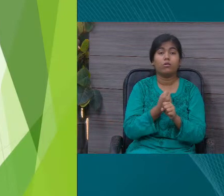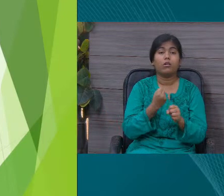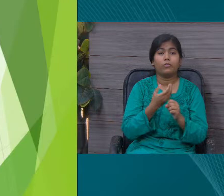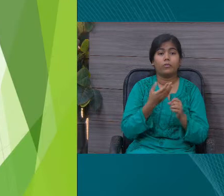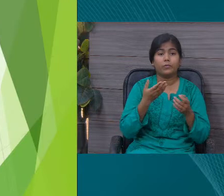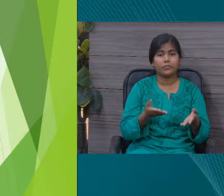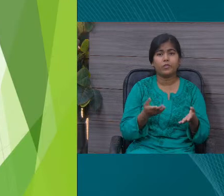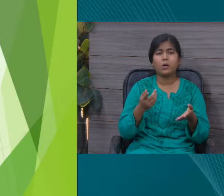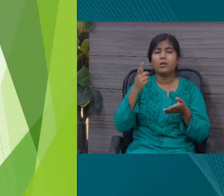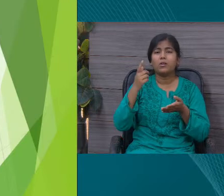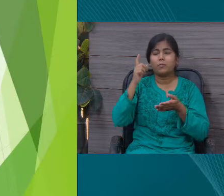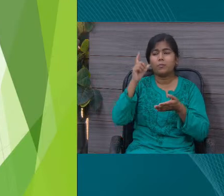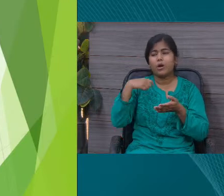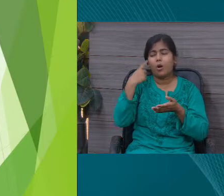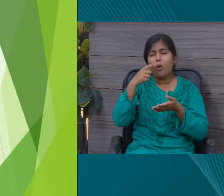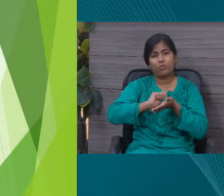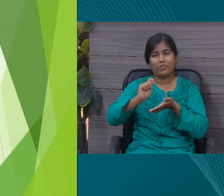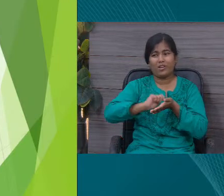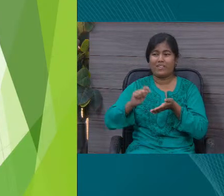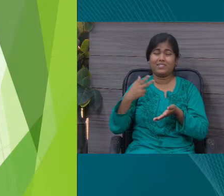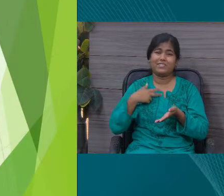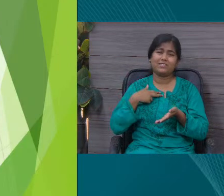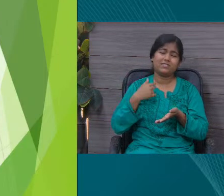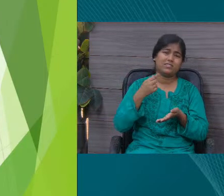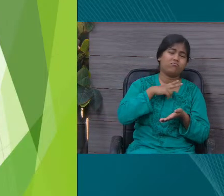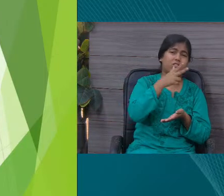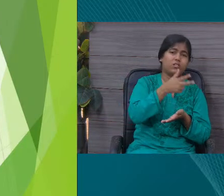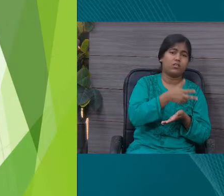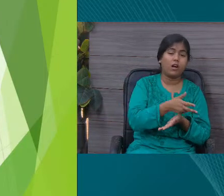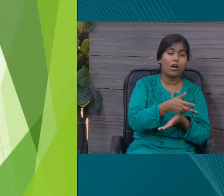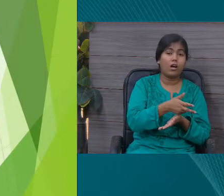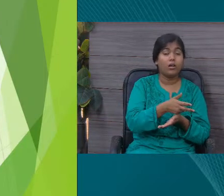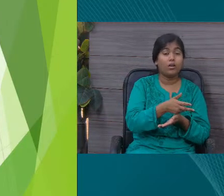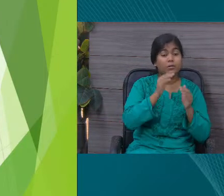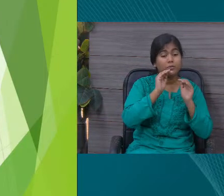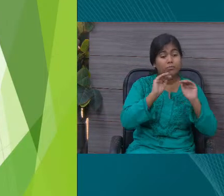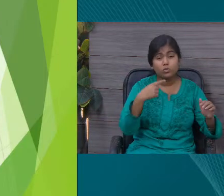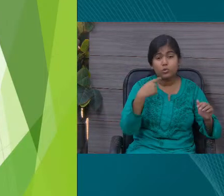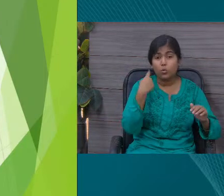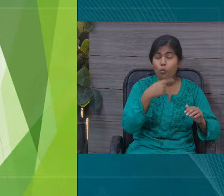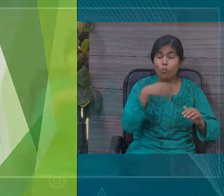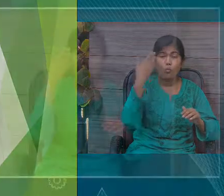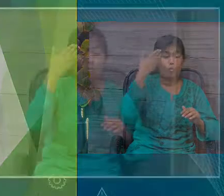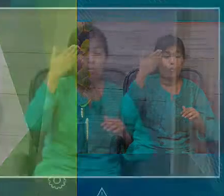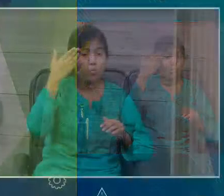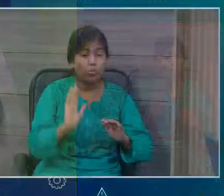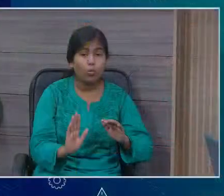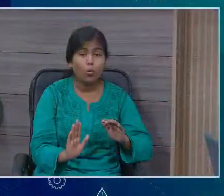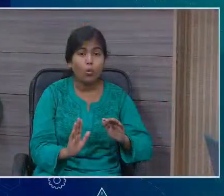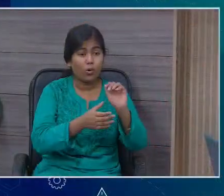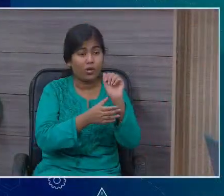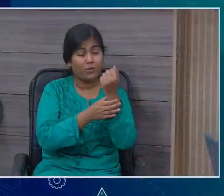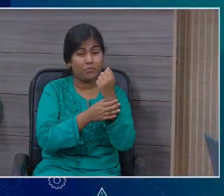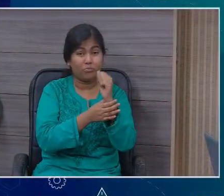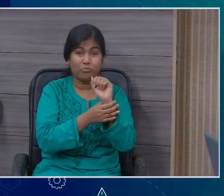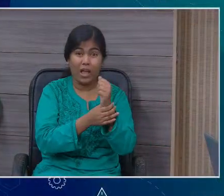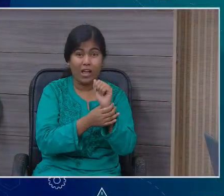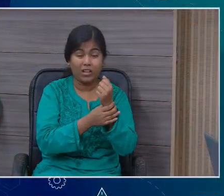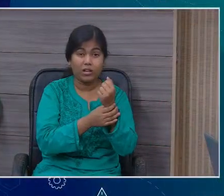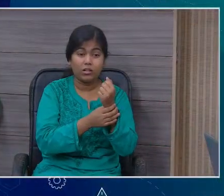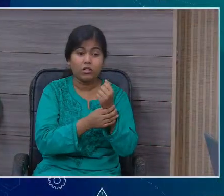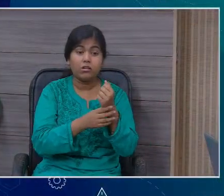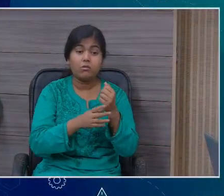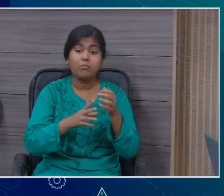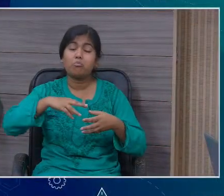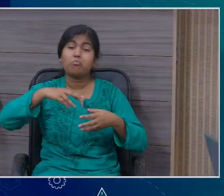for improvement there, because children, they don't know what life beyond bangle making is. Okay.